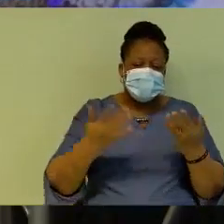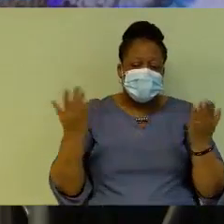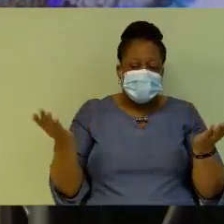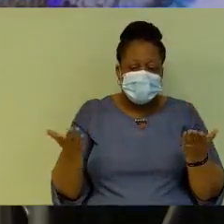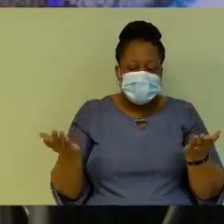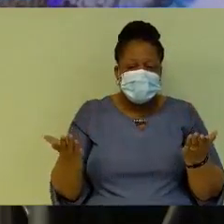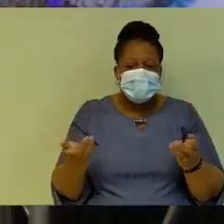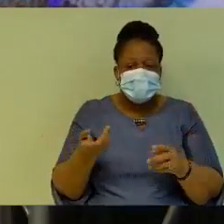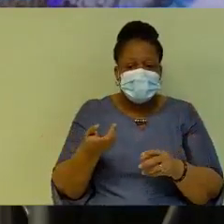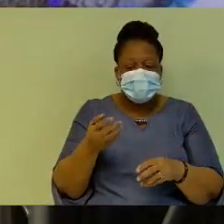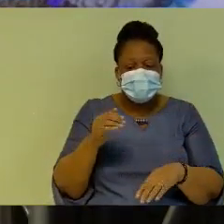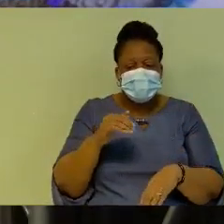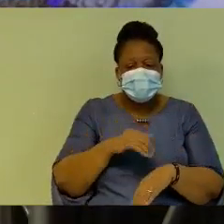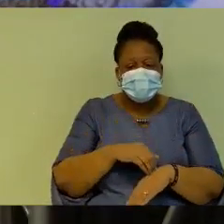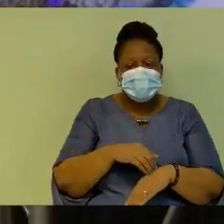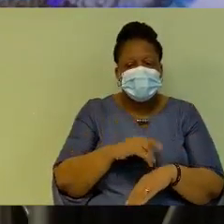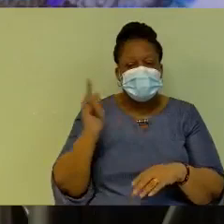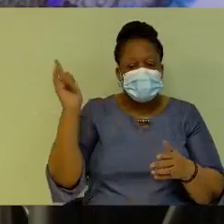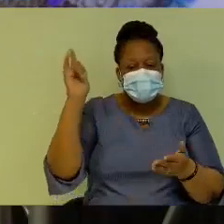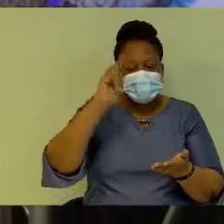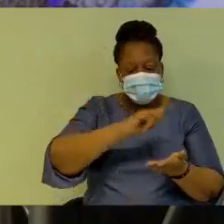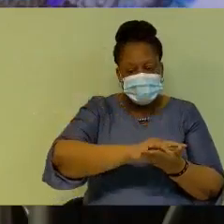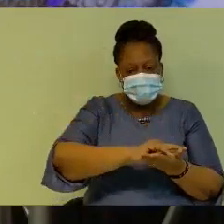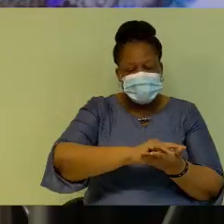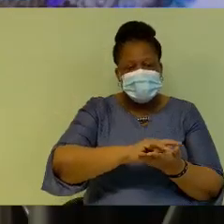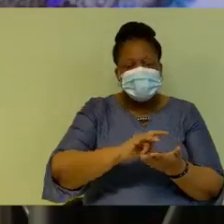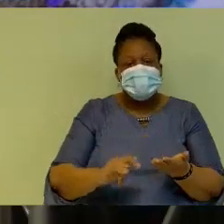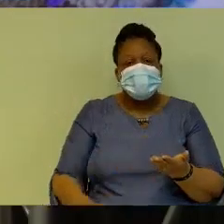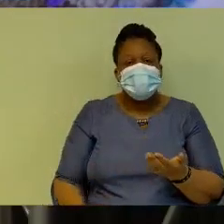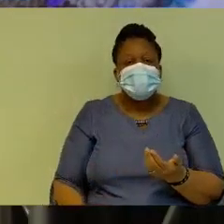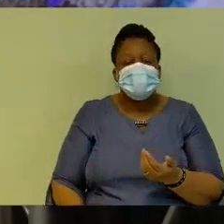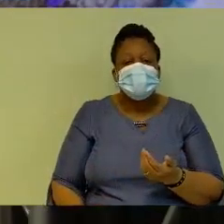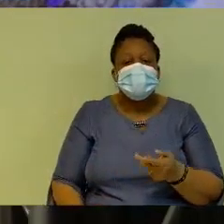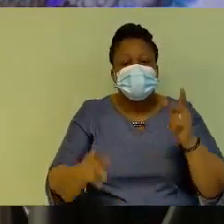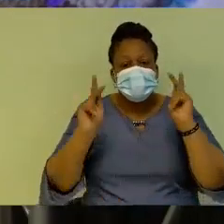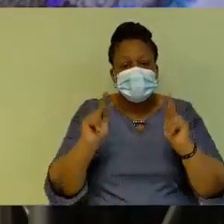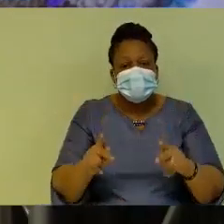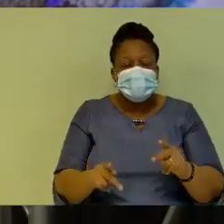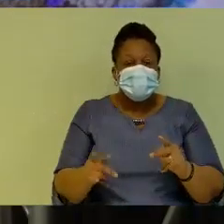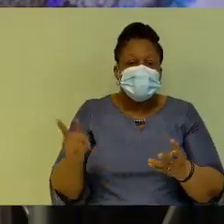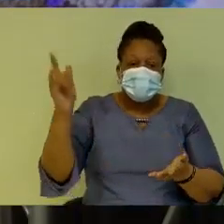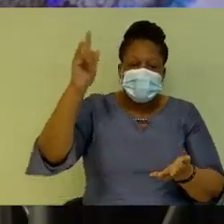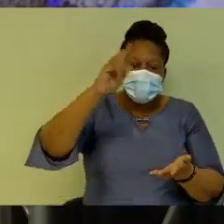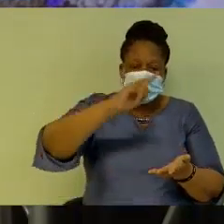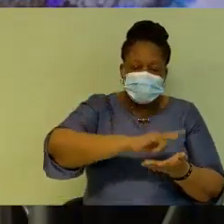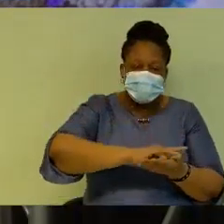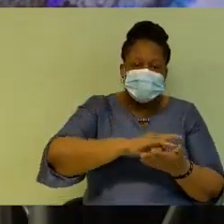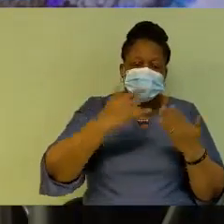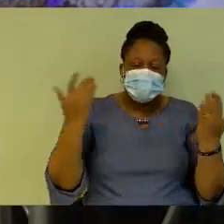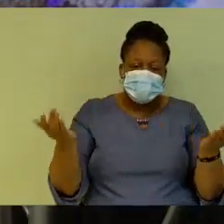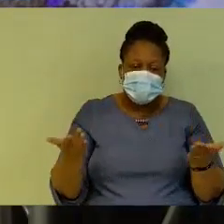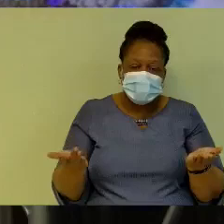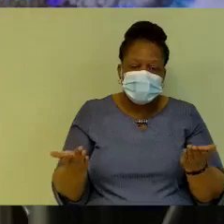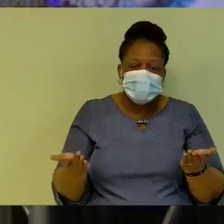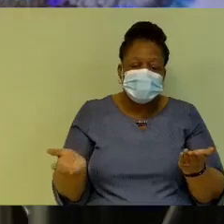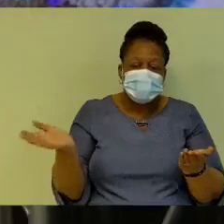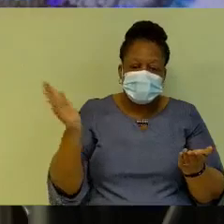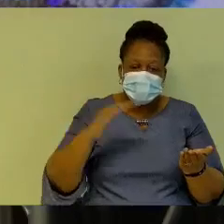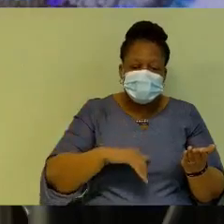Bradshaw International Airport. And so individuals who would have come into country between January the